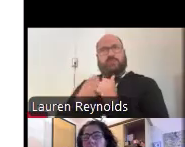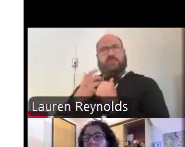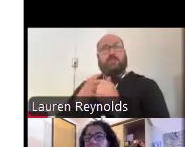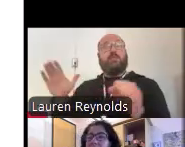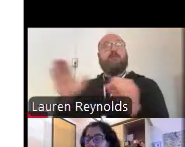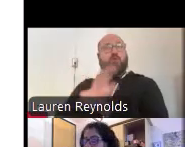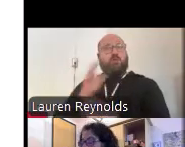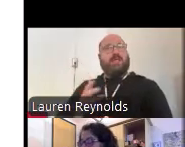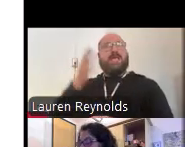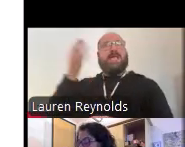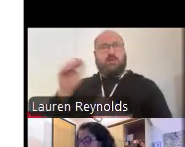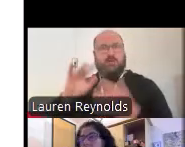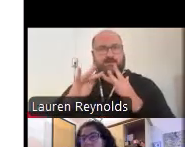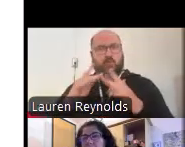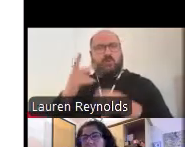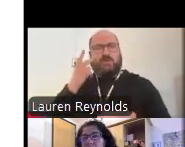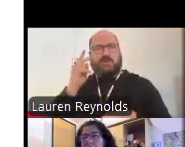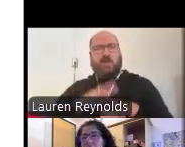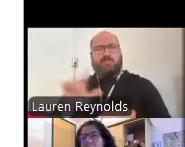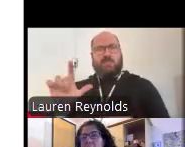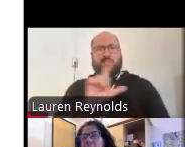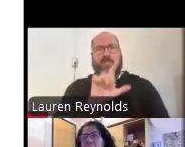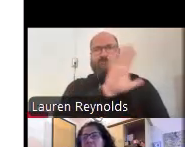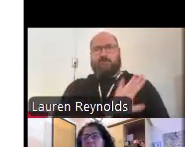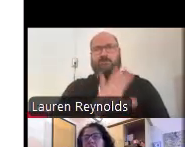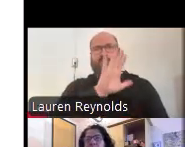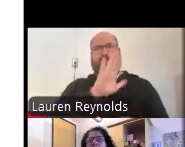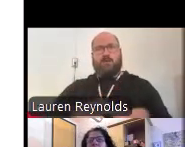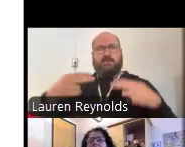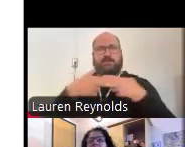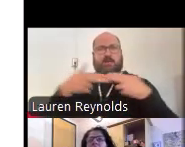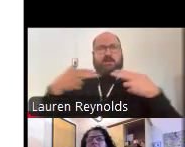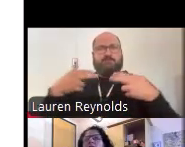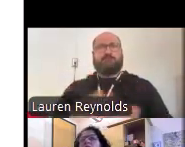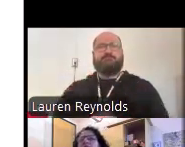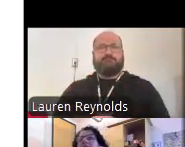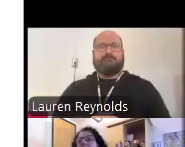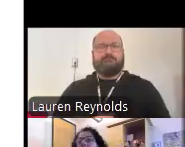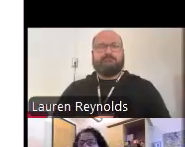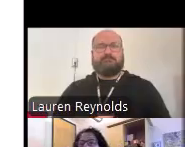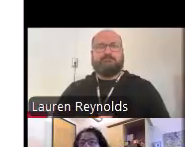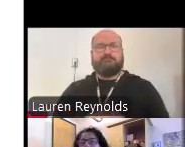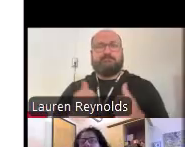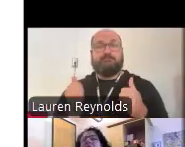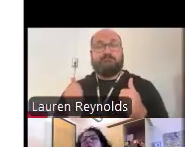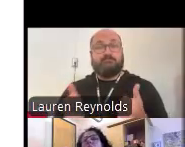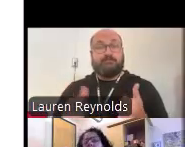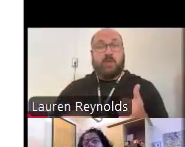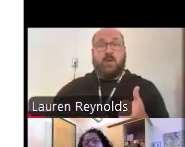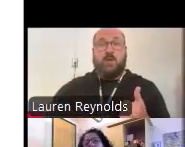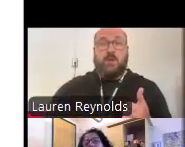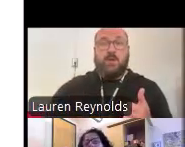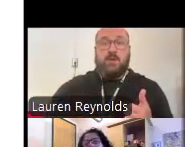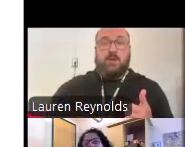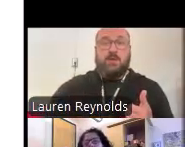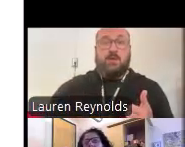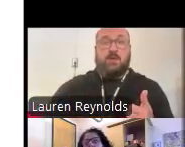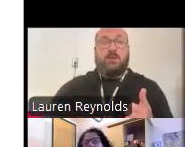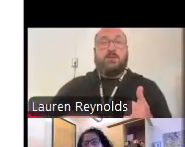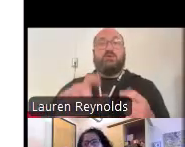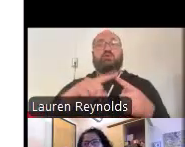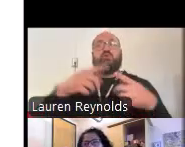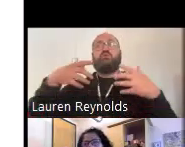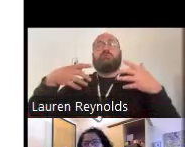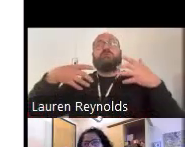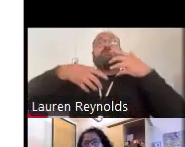is shown on the left-hand side of this slide. Okay, so to summarize what were our findings